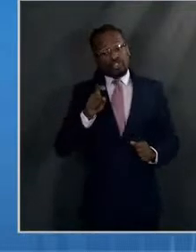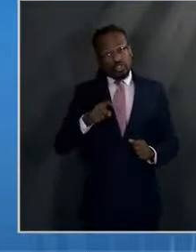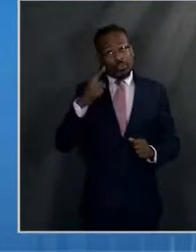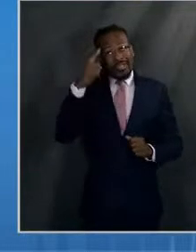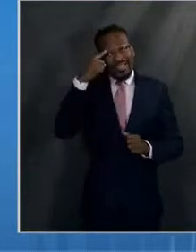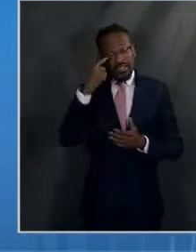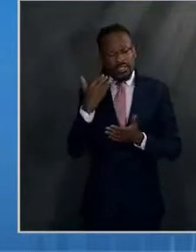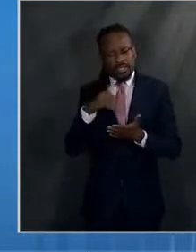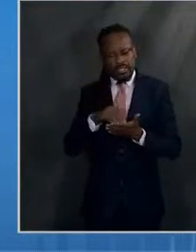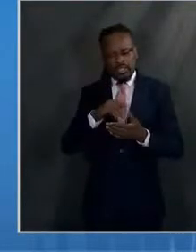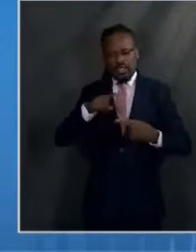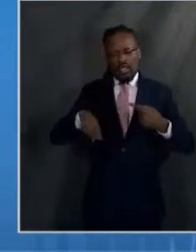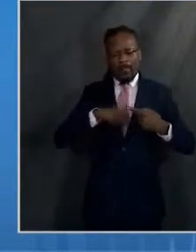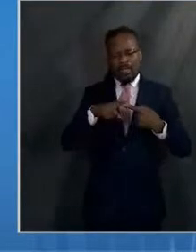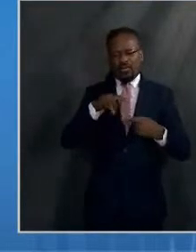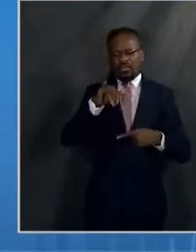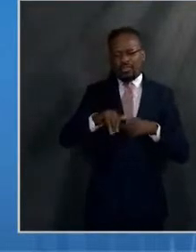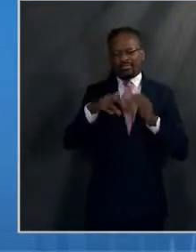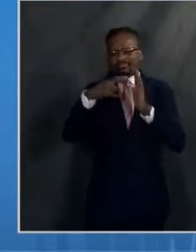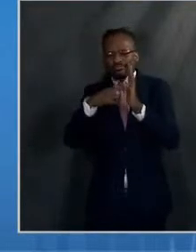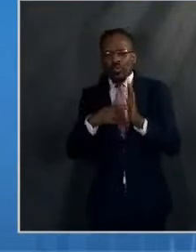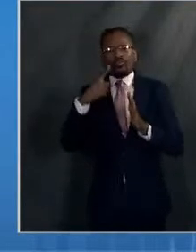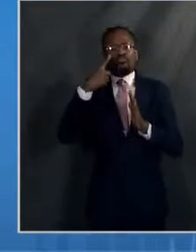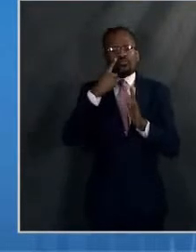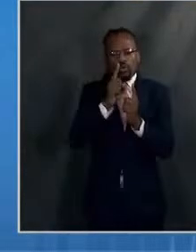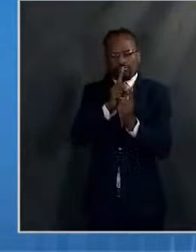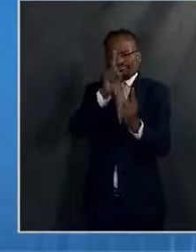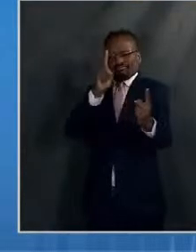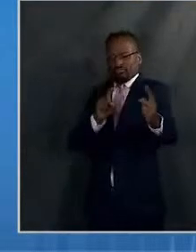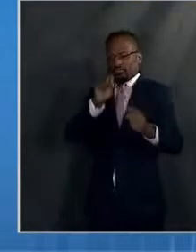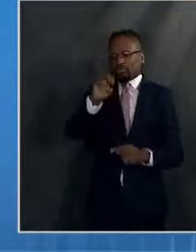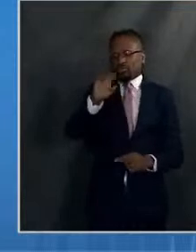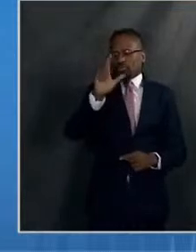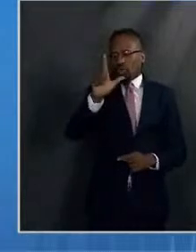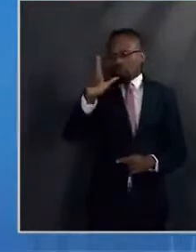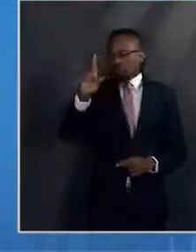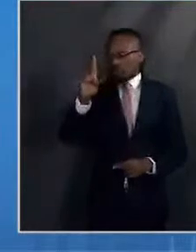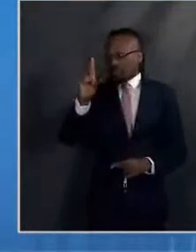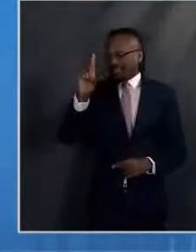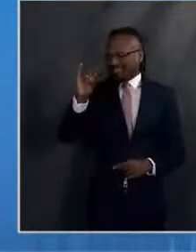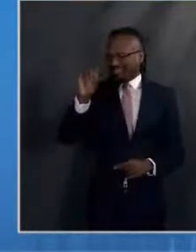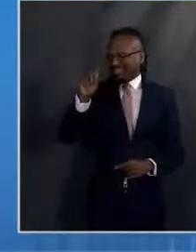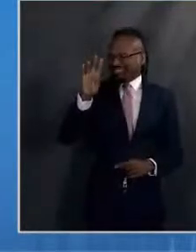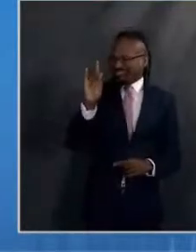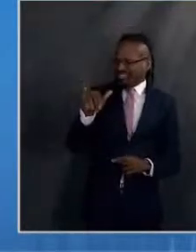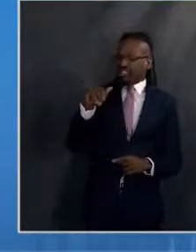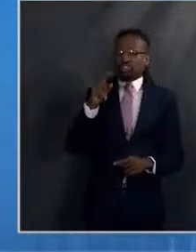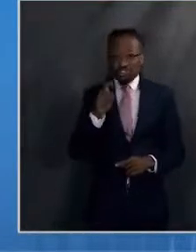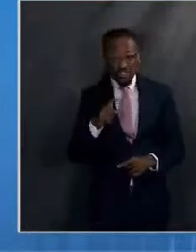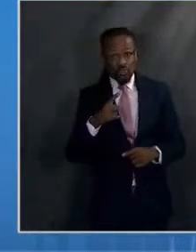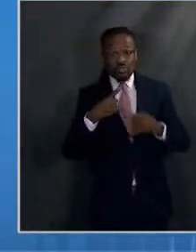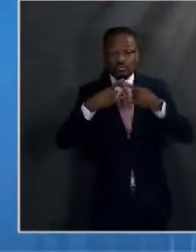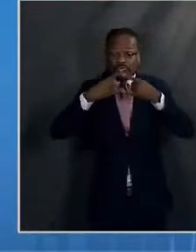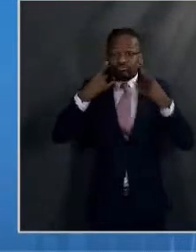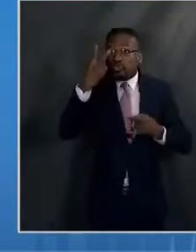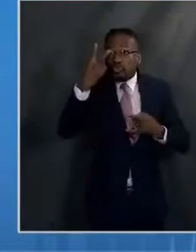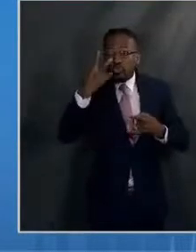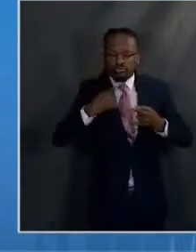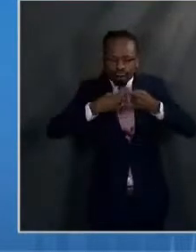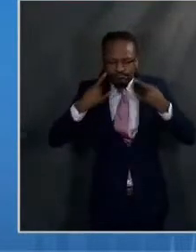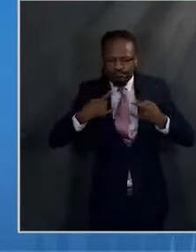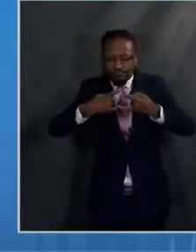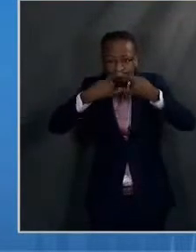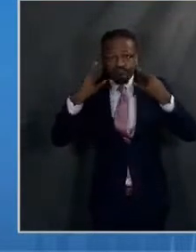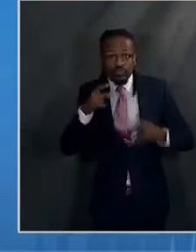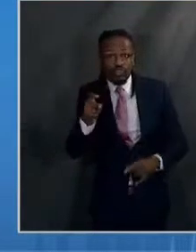social distancing guidelines? Should we be double masking? Should we rethink indoor dining? Is 6 feet apart